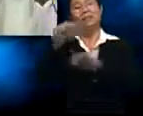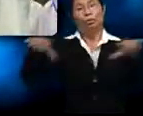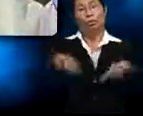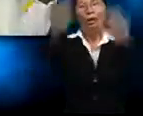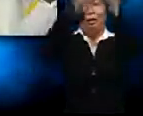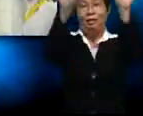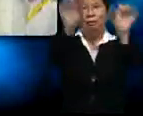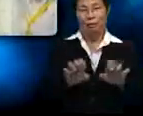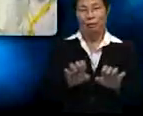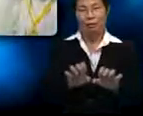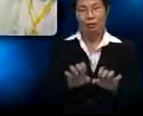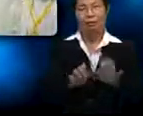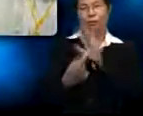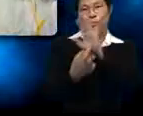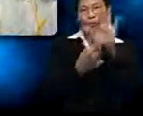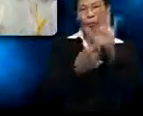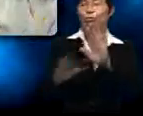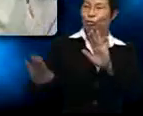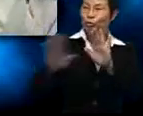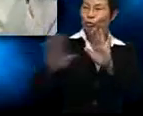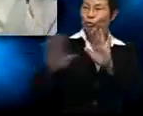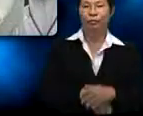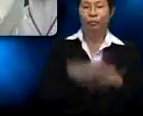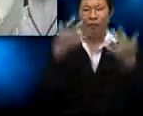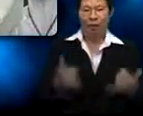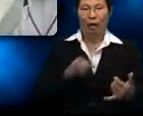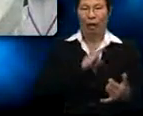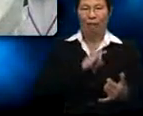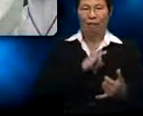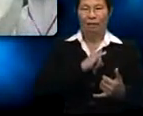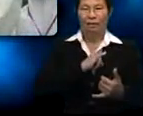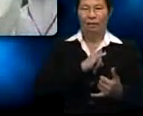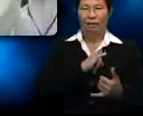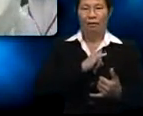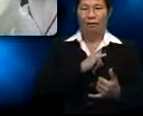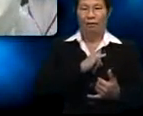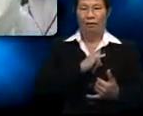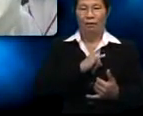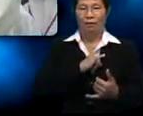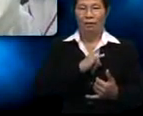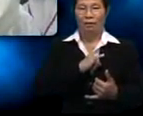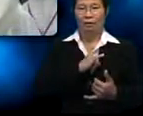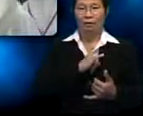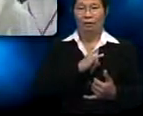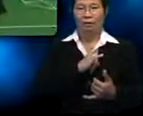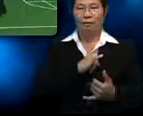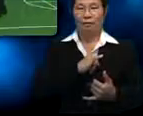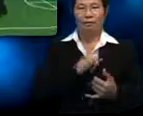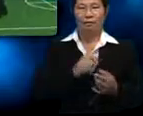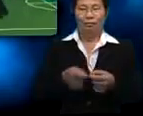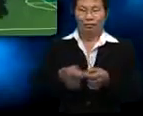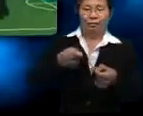the experiment, to show it to you. Okay, now I shall spin this with the axis vertical.